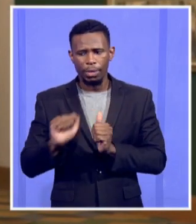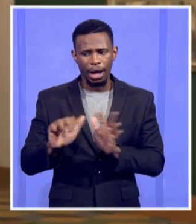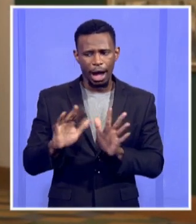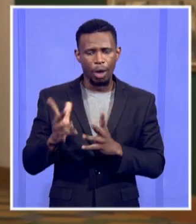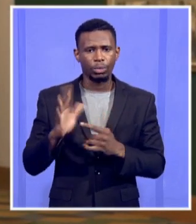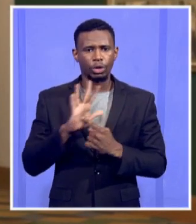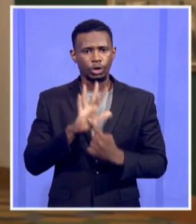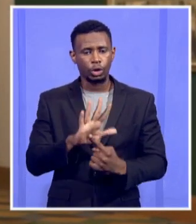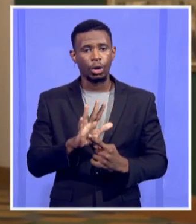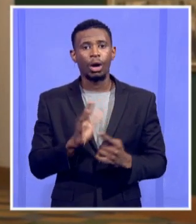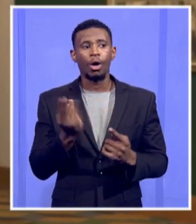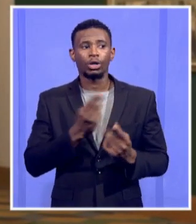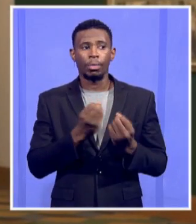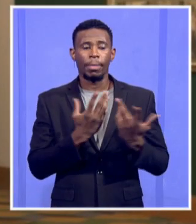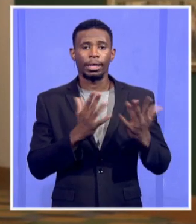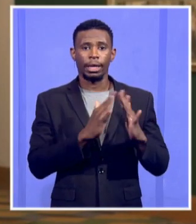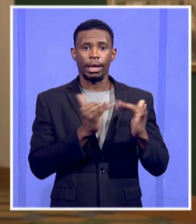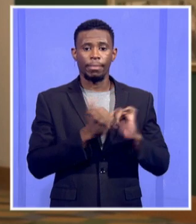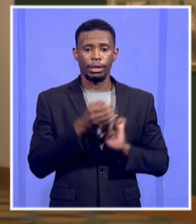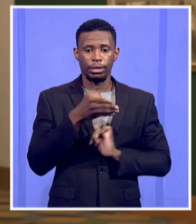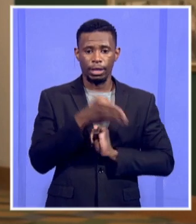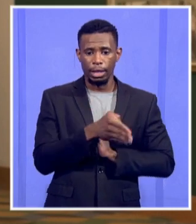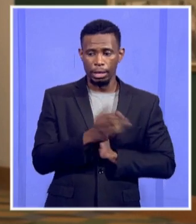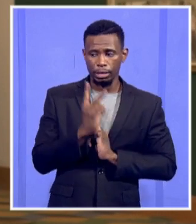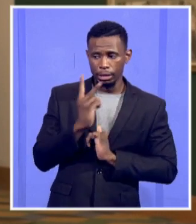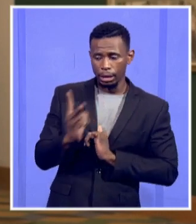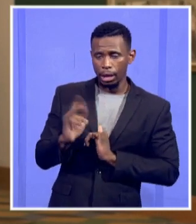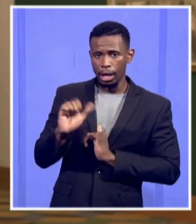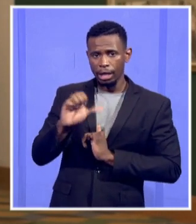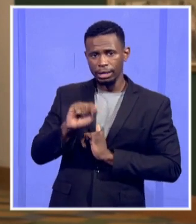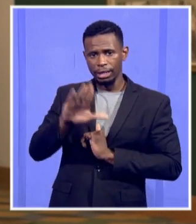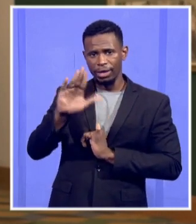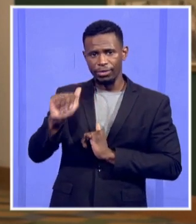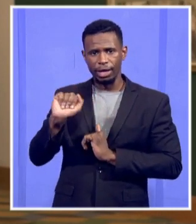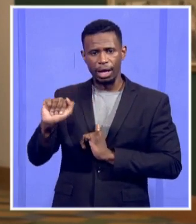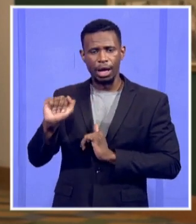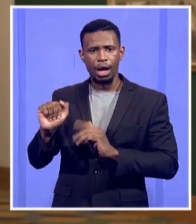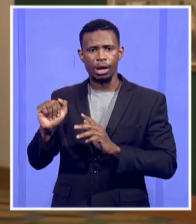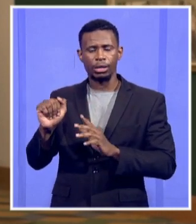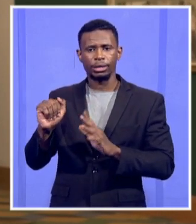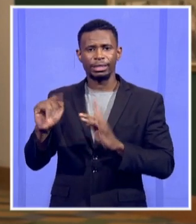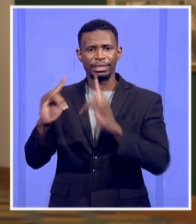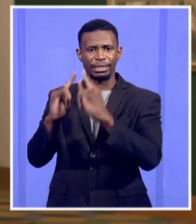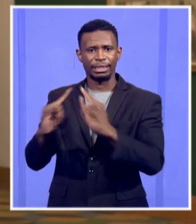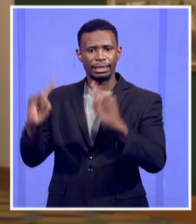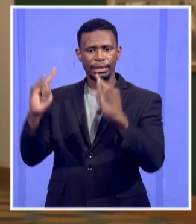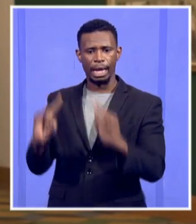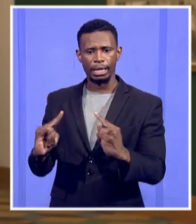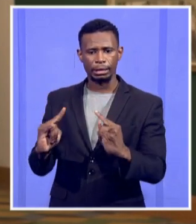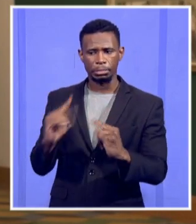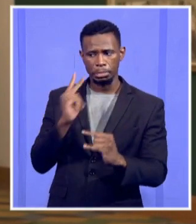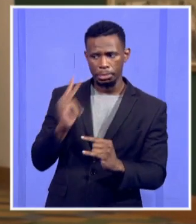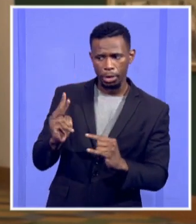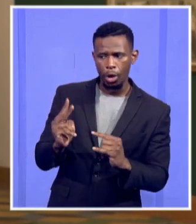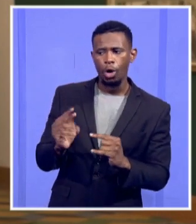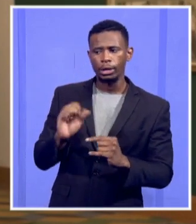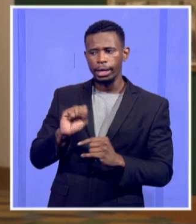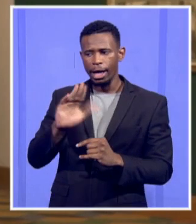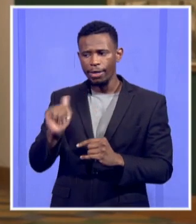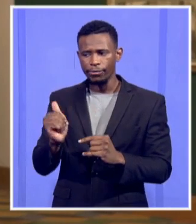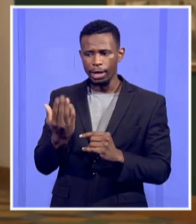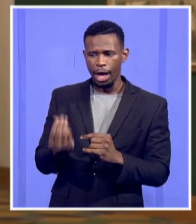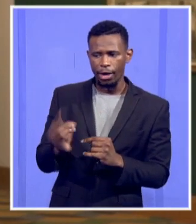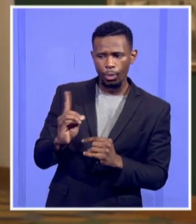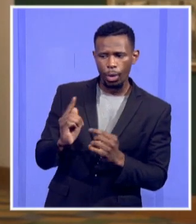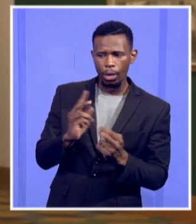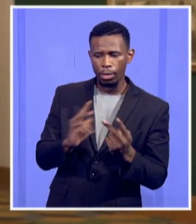of companies that are here, a very large contingent of business in this summit,